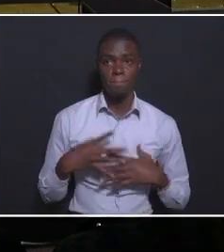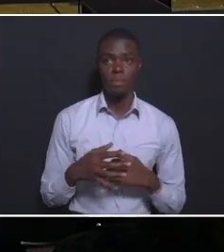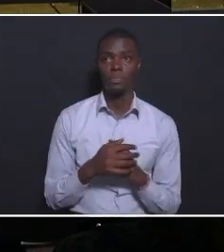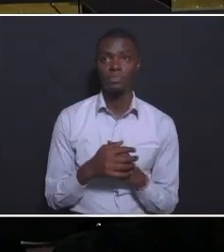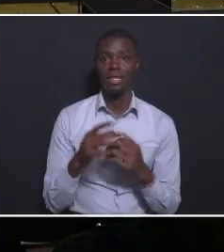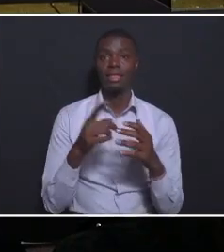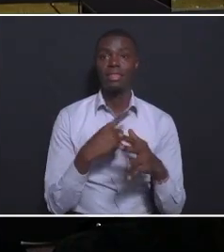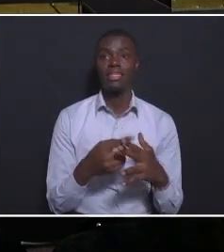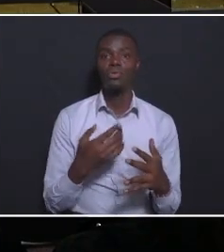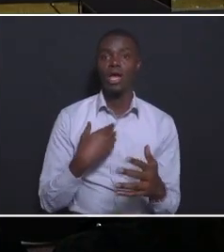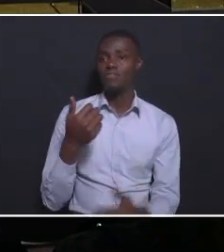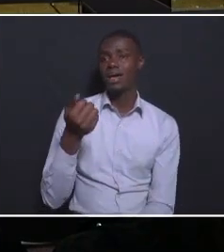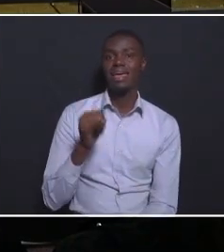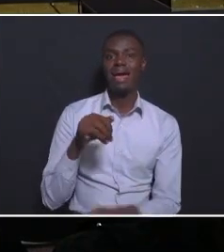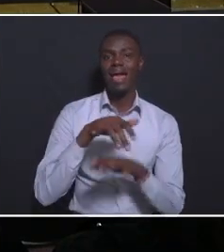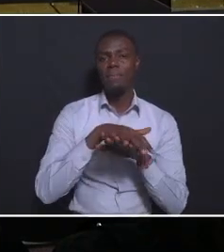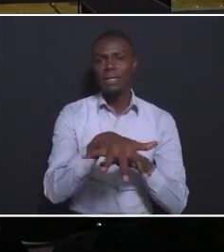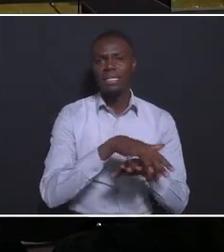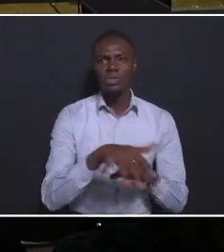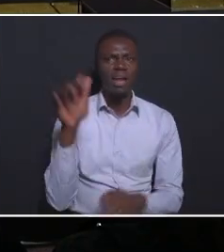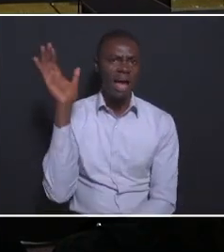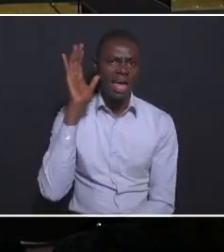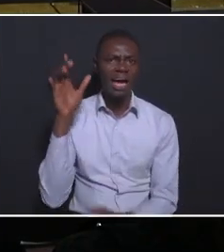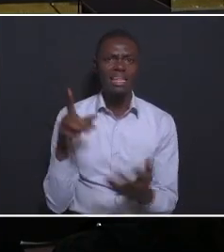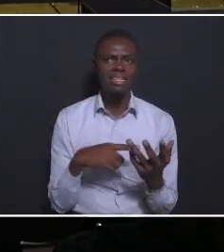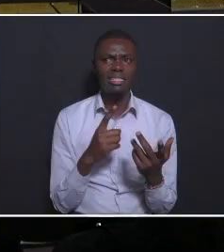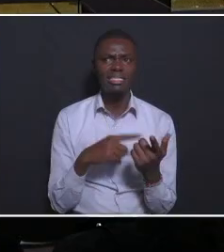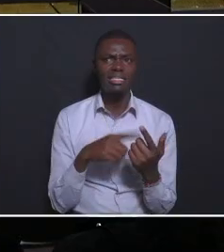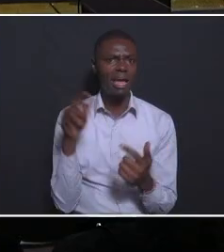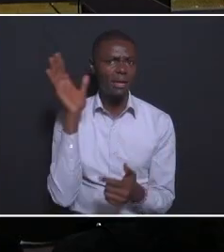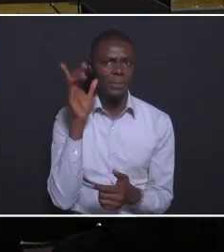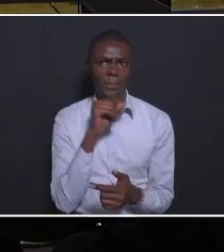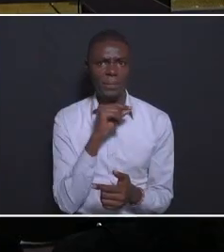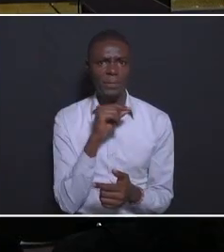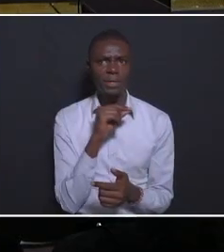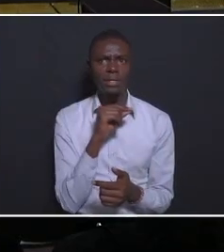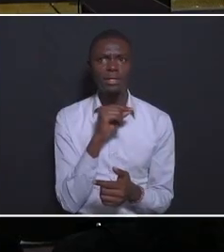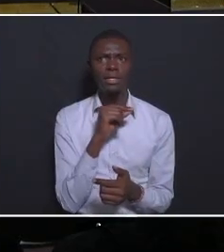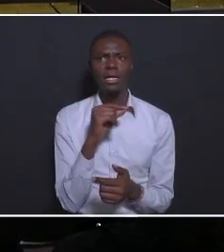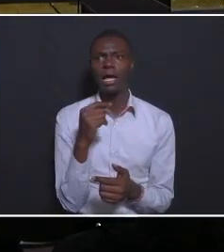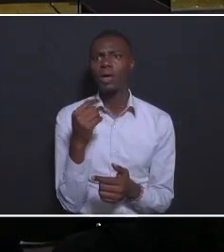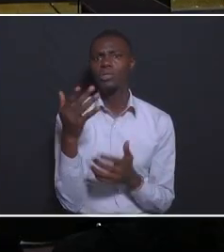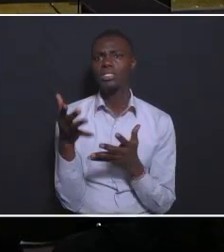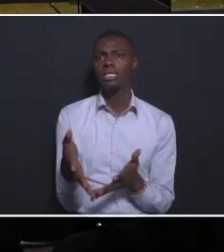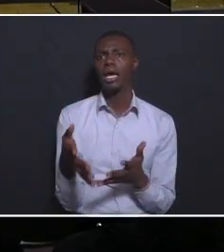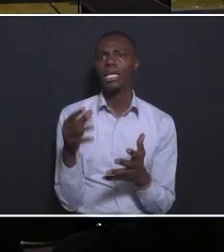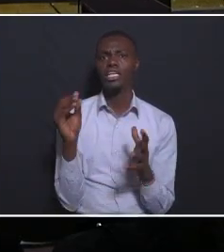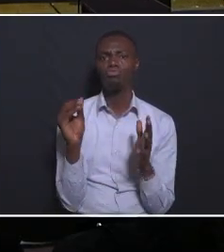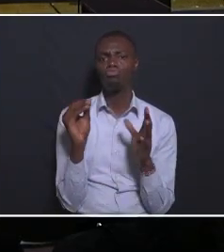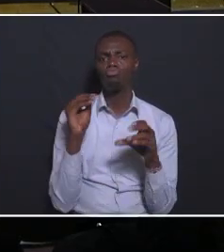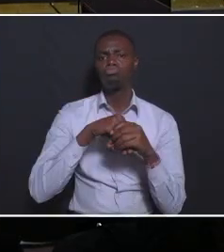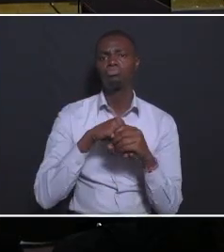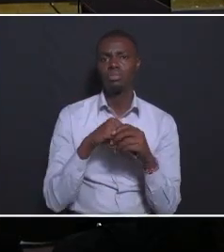you have AI penetration. This is a statistic I had on radio actually. I was here already. I just slotted that statistic